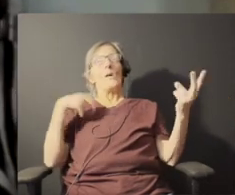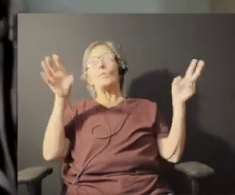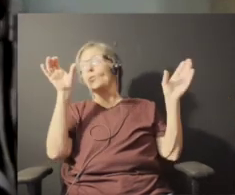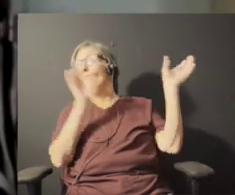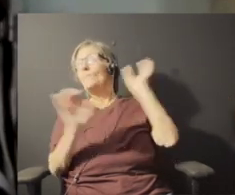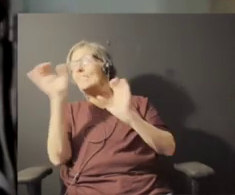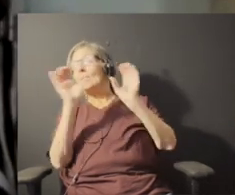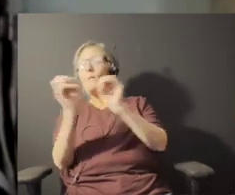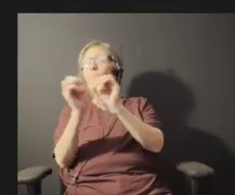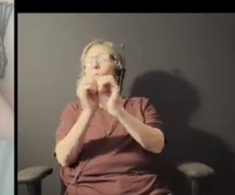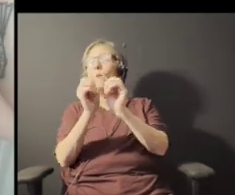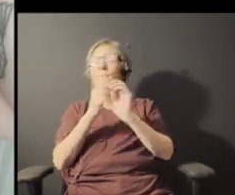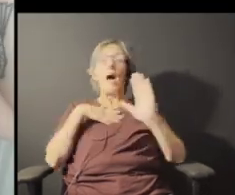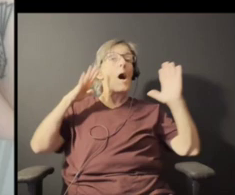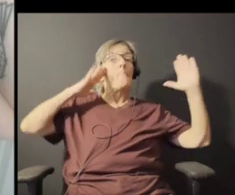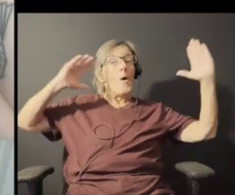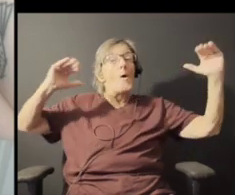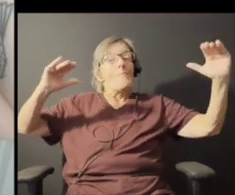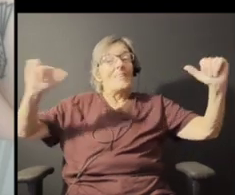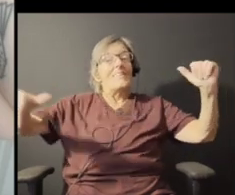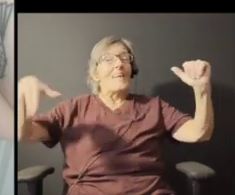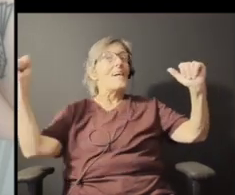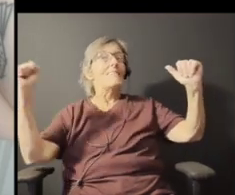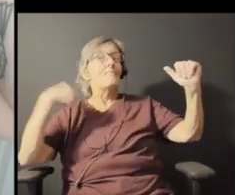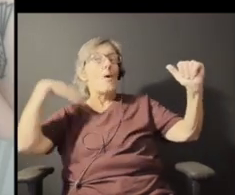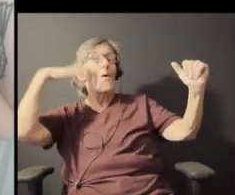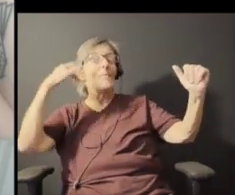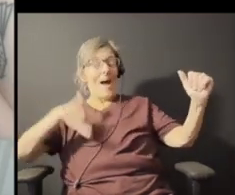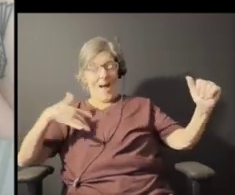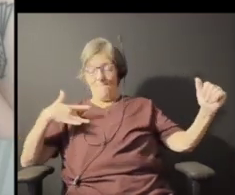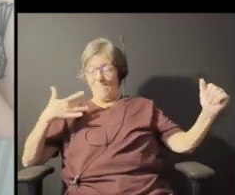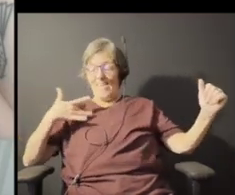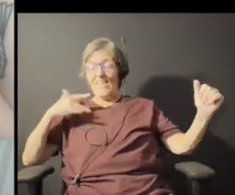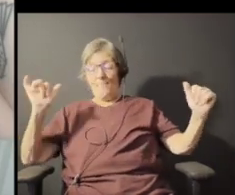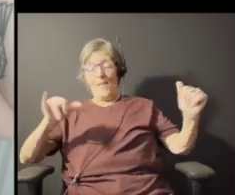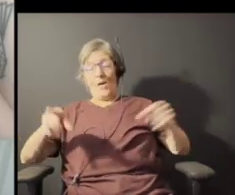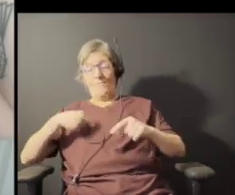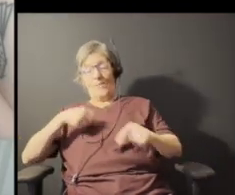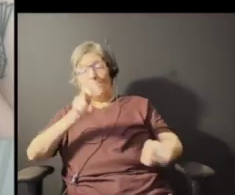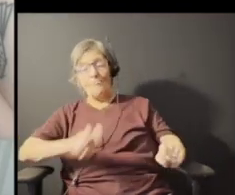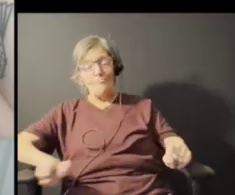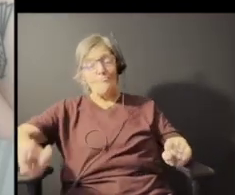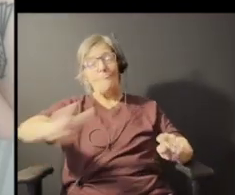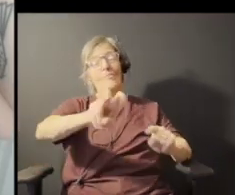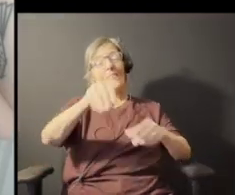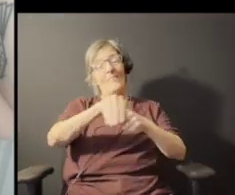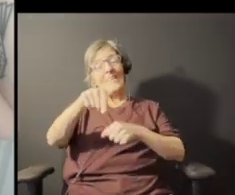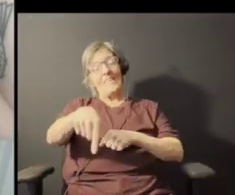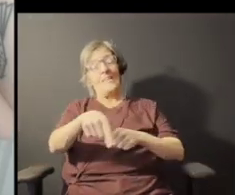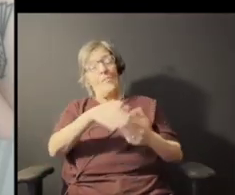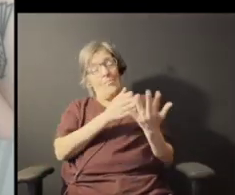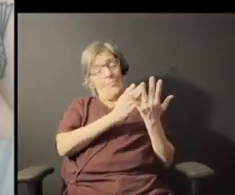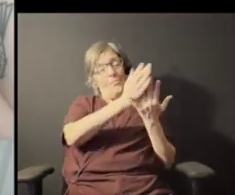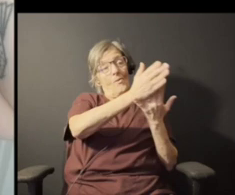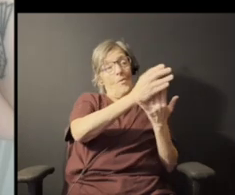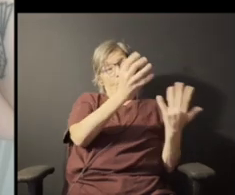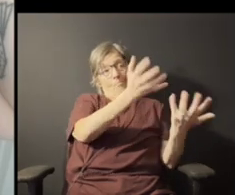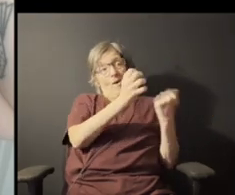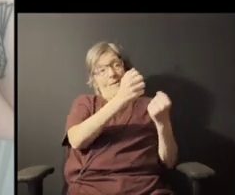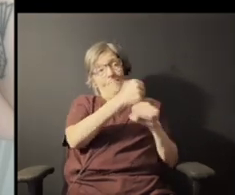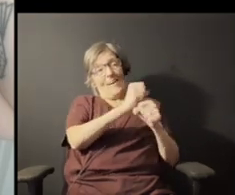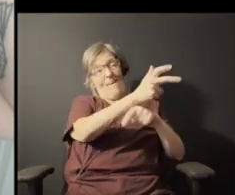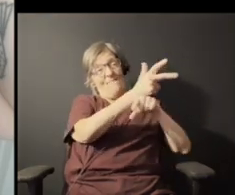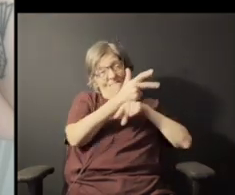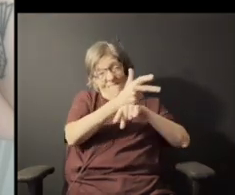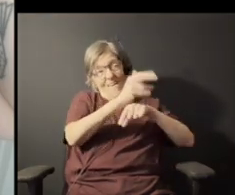searching around. I'm hopeful, and I feel like going this route with being, you know, wanting to